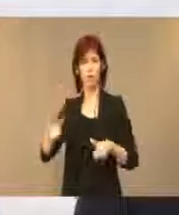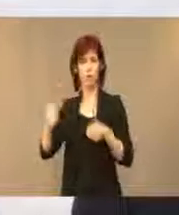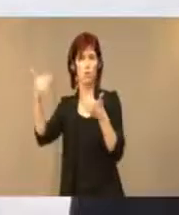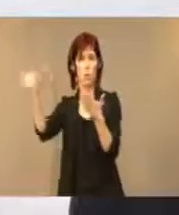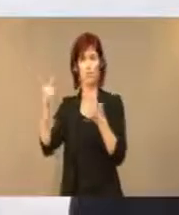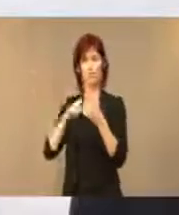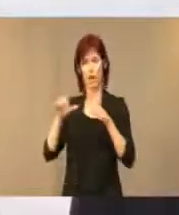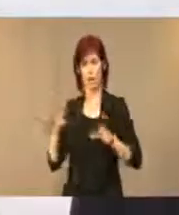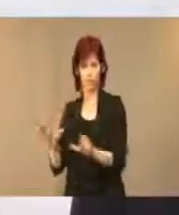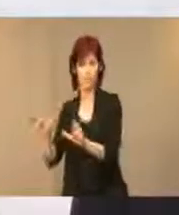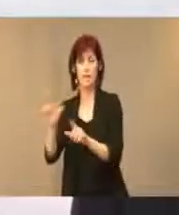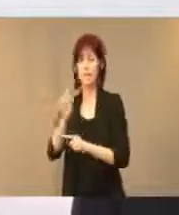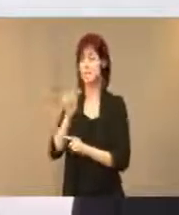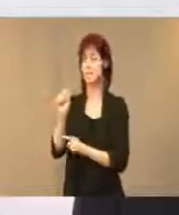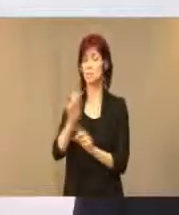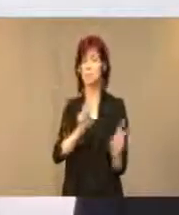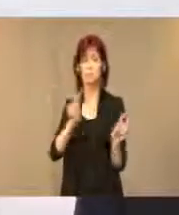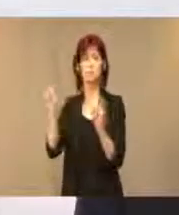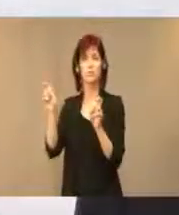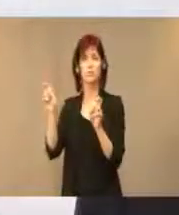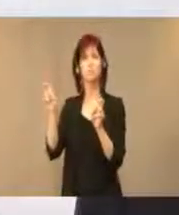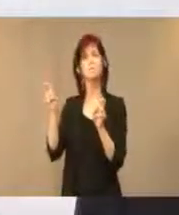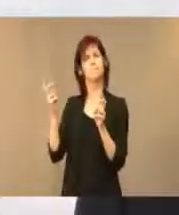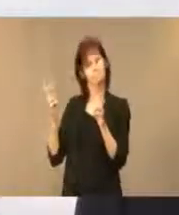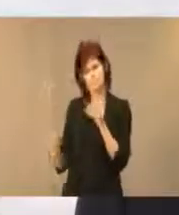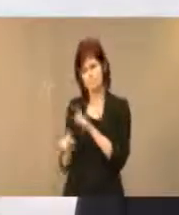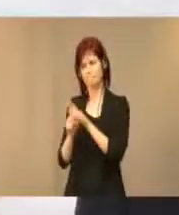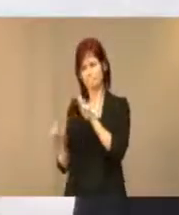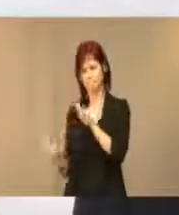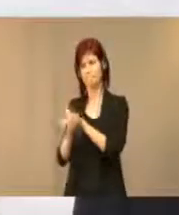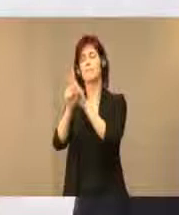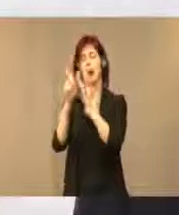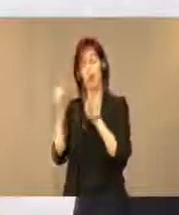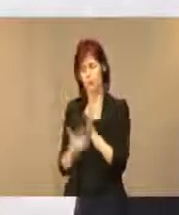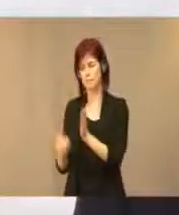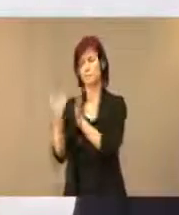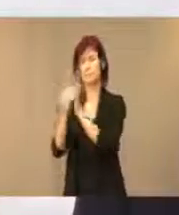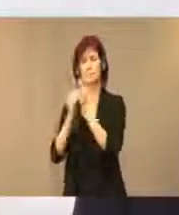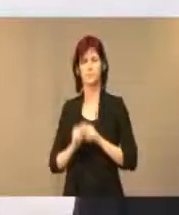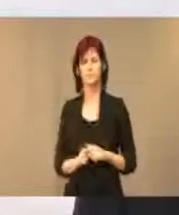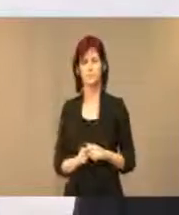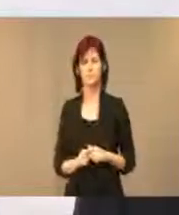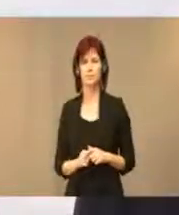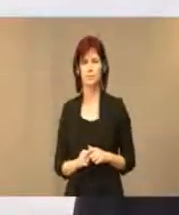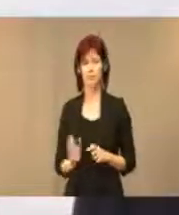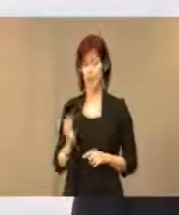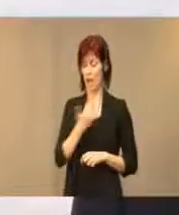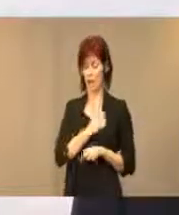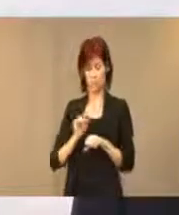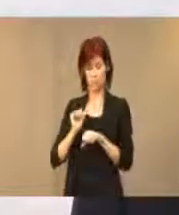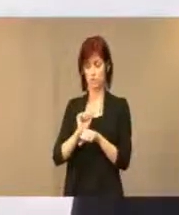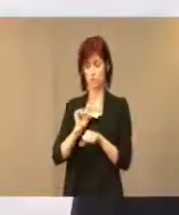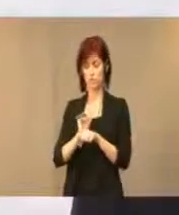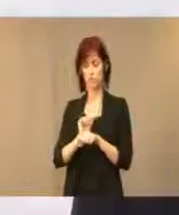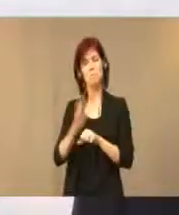work on this issue is an opportunity to invest in First Nations and First Nations persons with disabilities. The needs